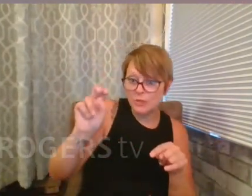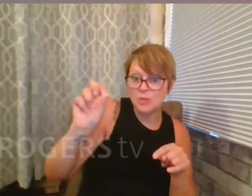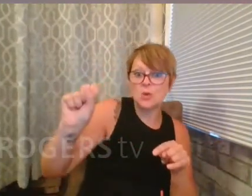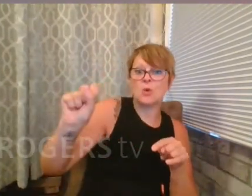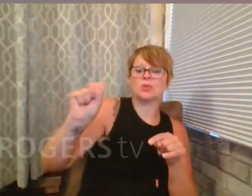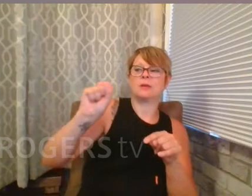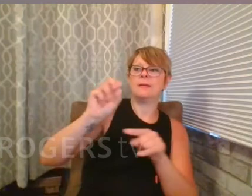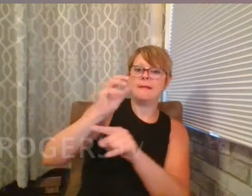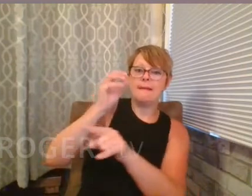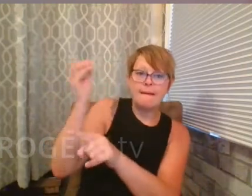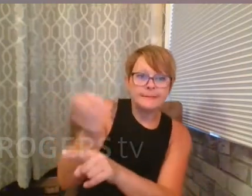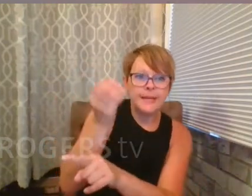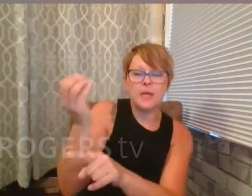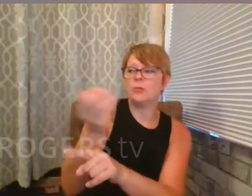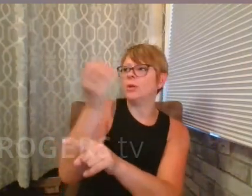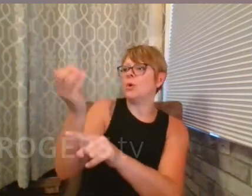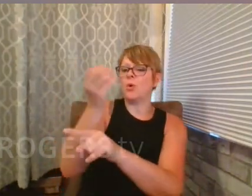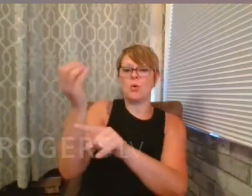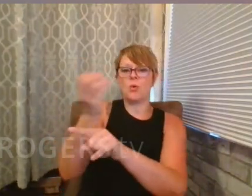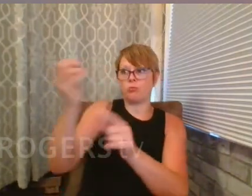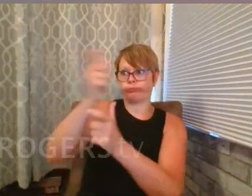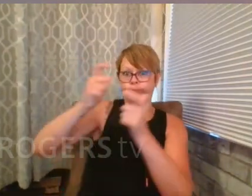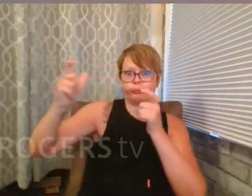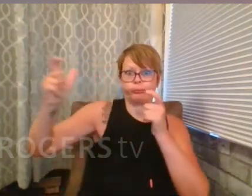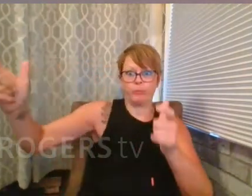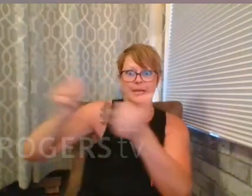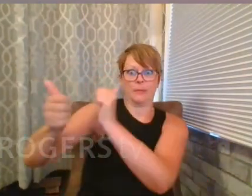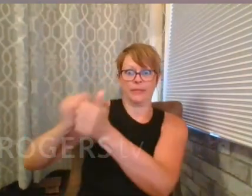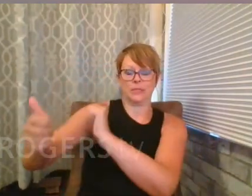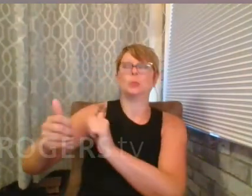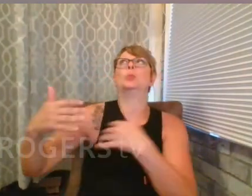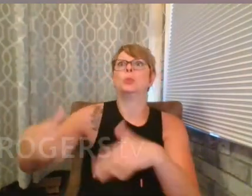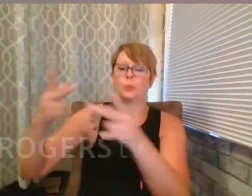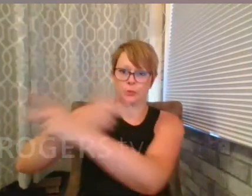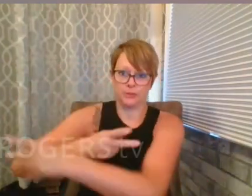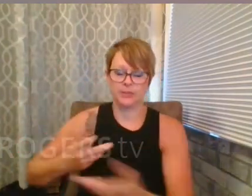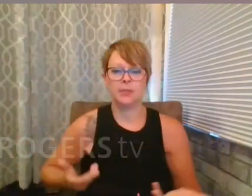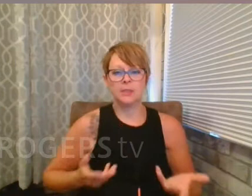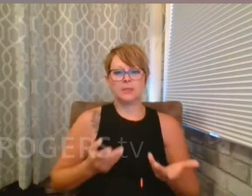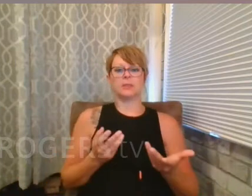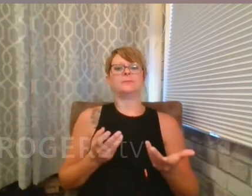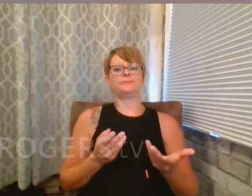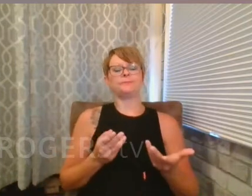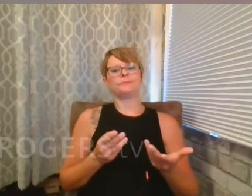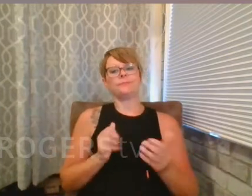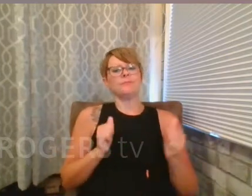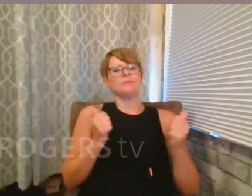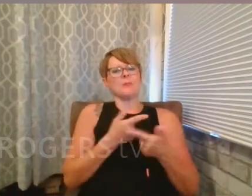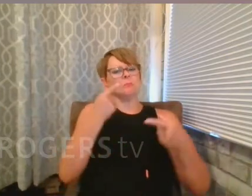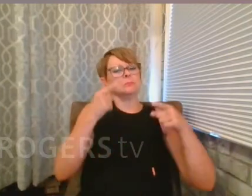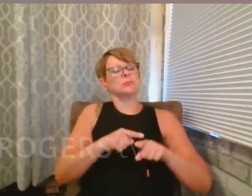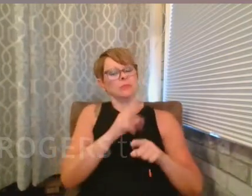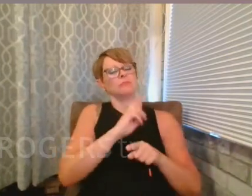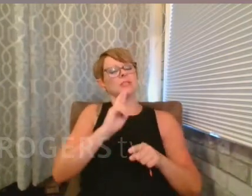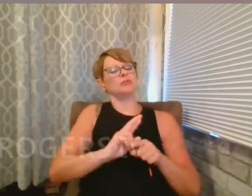like even bigger competition. We know that. So we can all agree on that the restaurant, the food industry